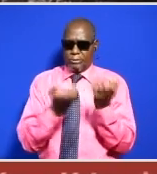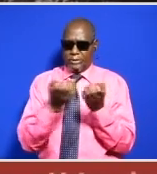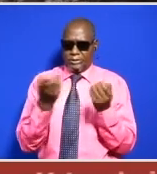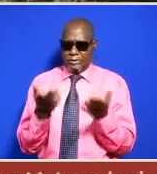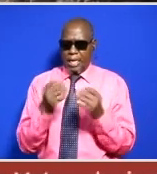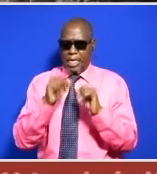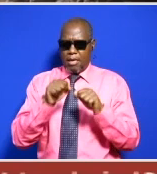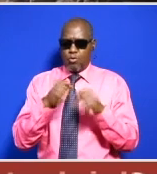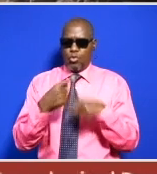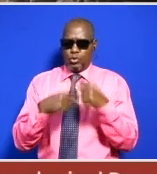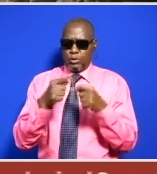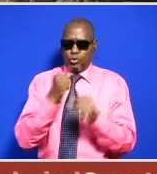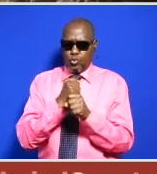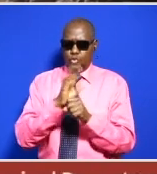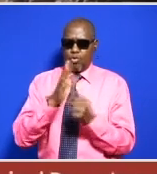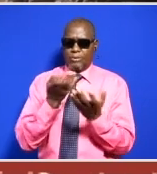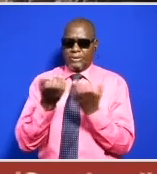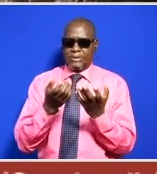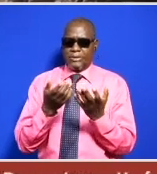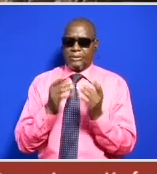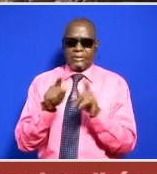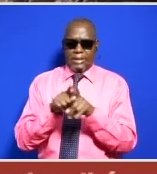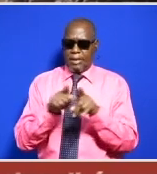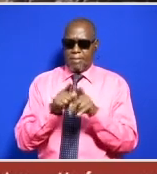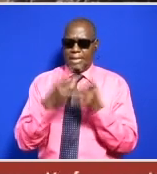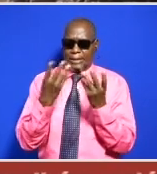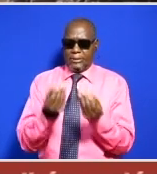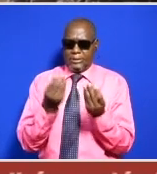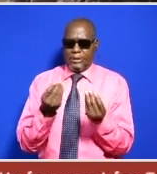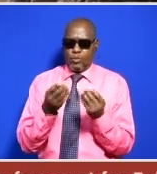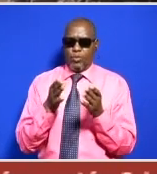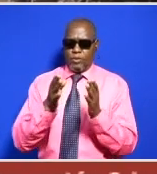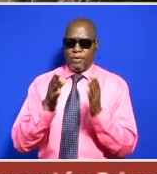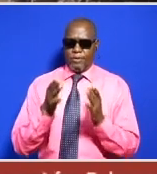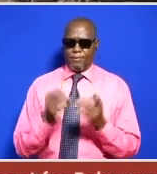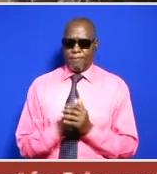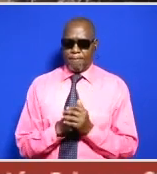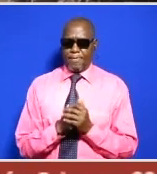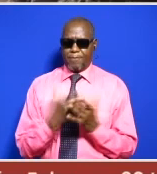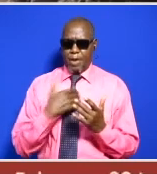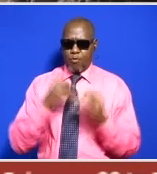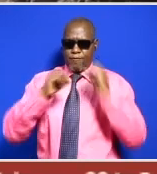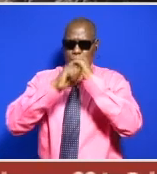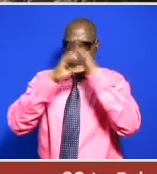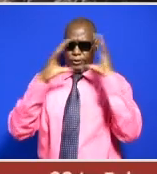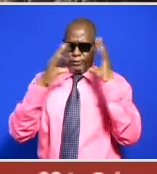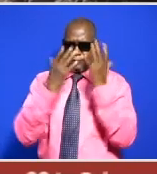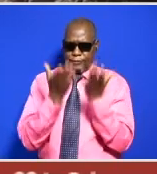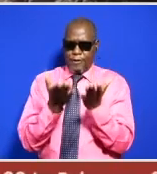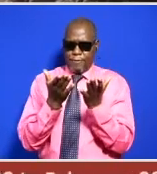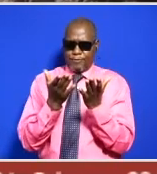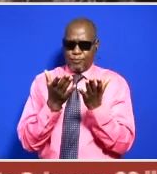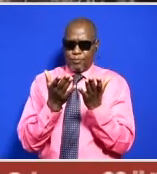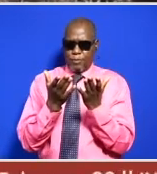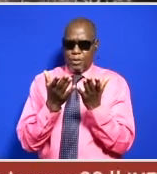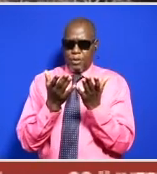able to continue doing your business equally, very easily by doing that. So our vision is to foster a